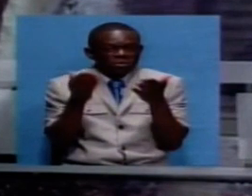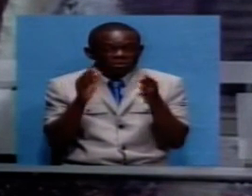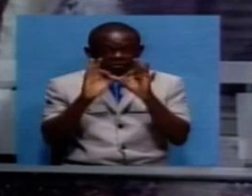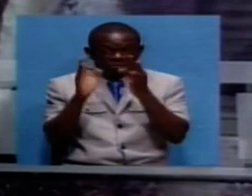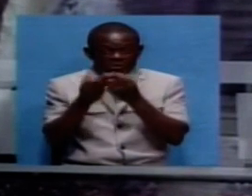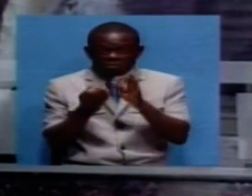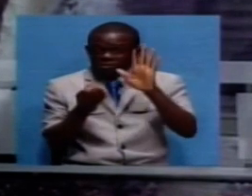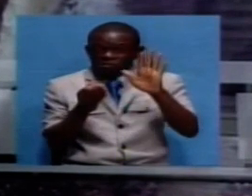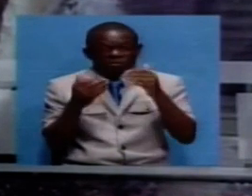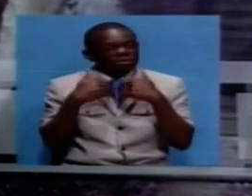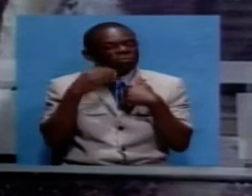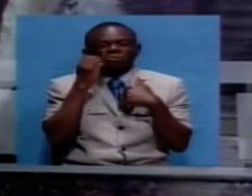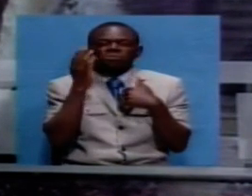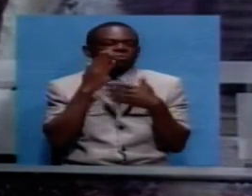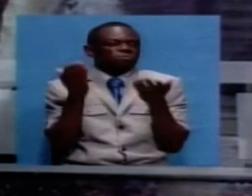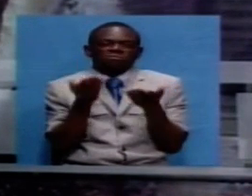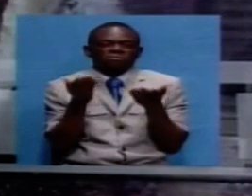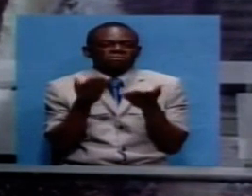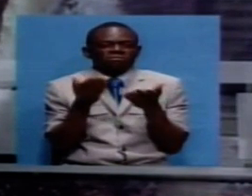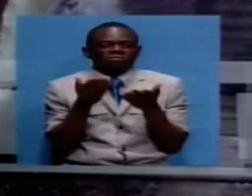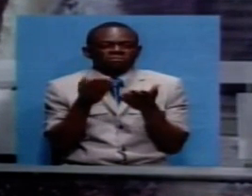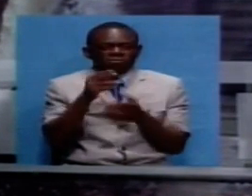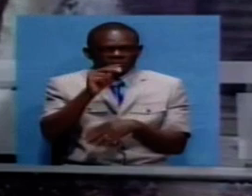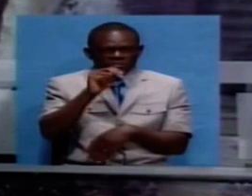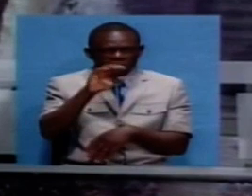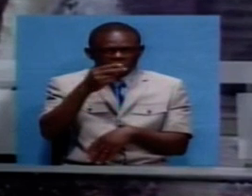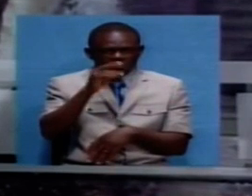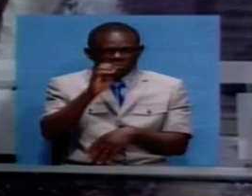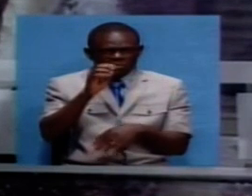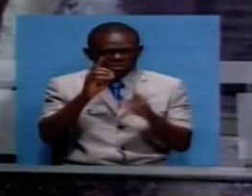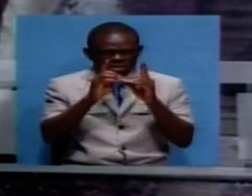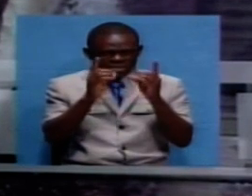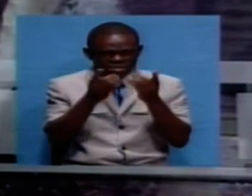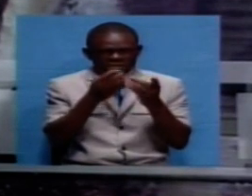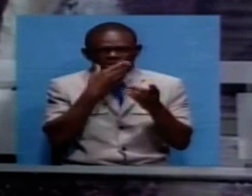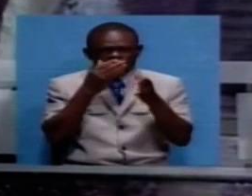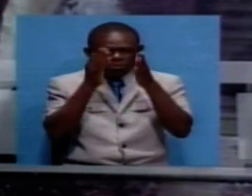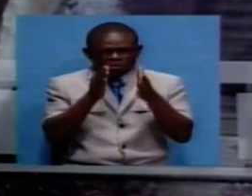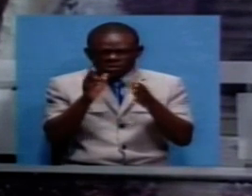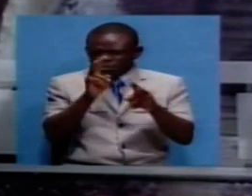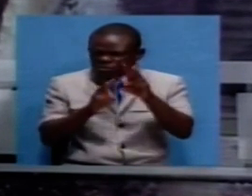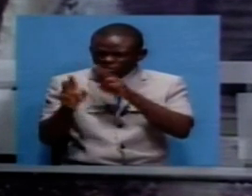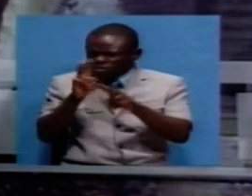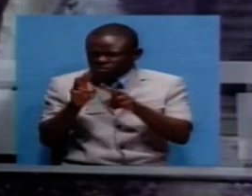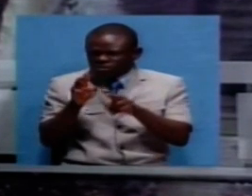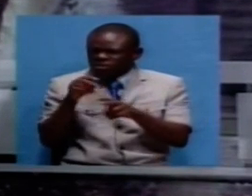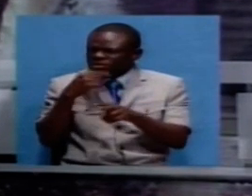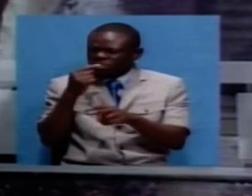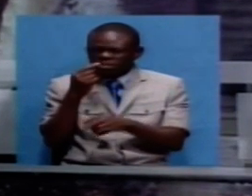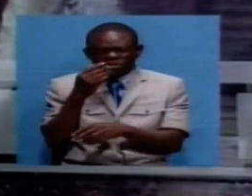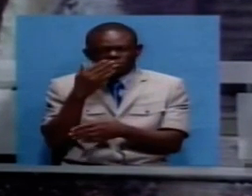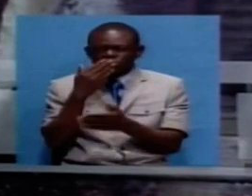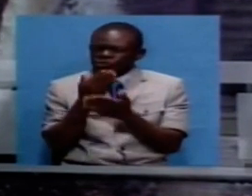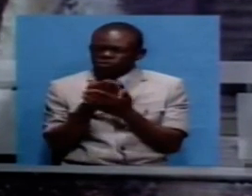district, Commissioner Derek Mwelwa, who visited the scene, described the turn of events as unfortunate. Mr. Mwelwa says lawlessness